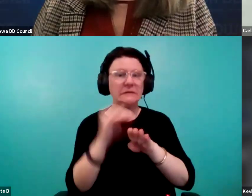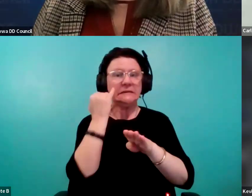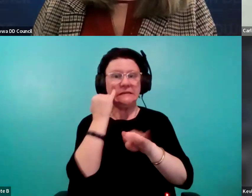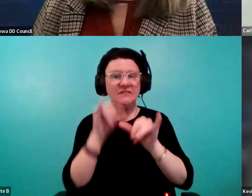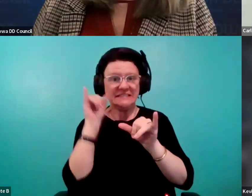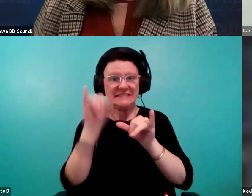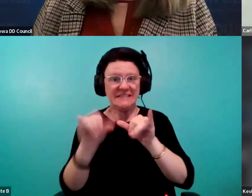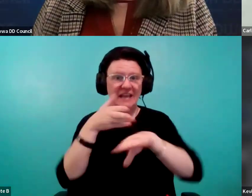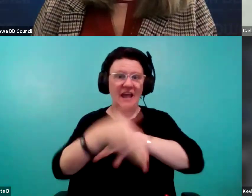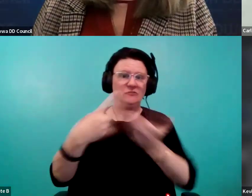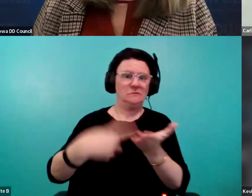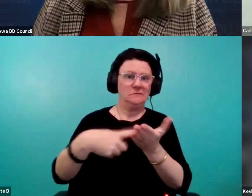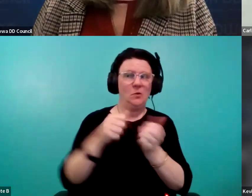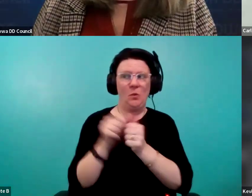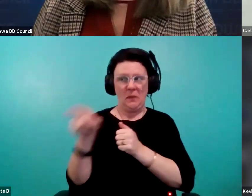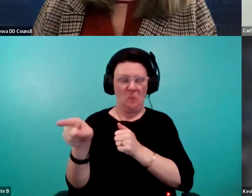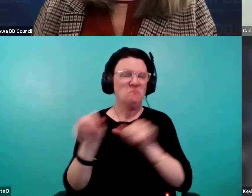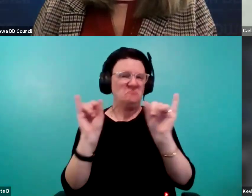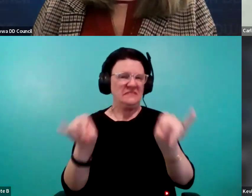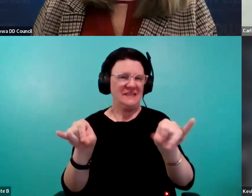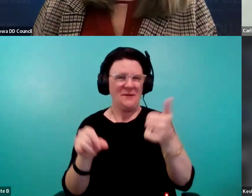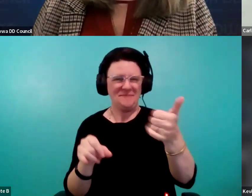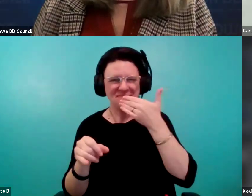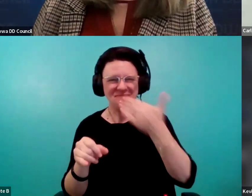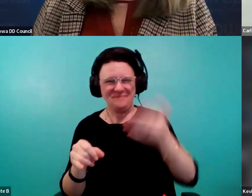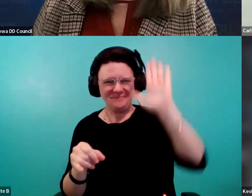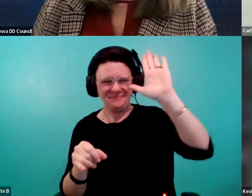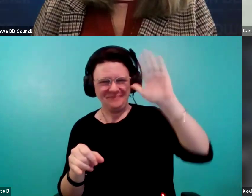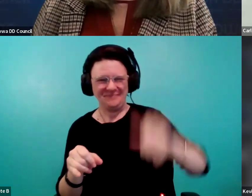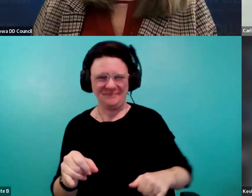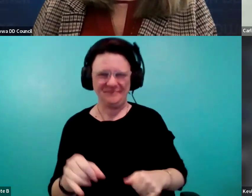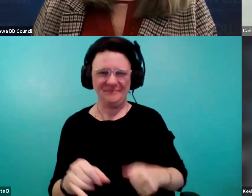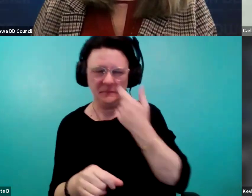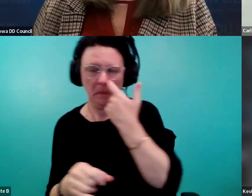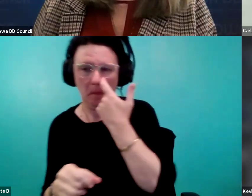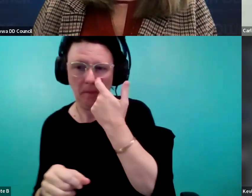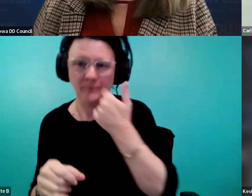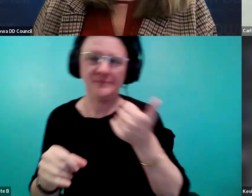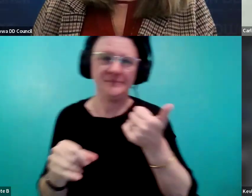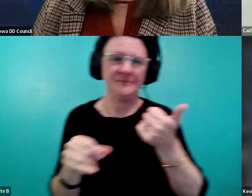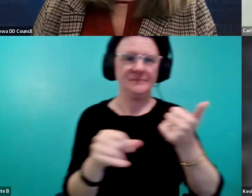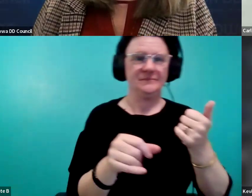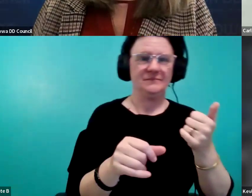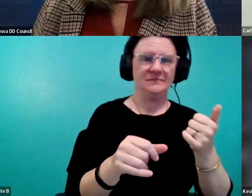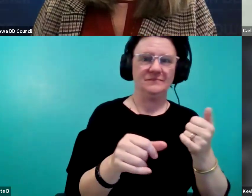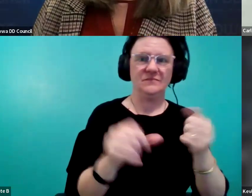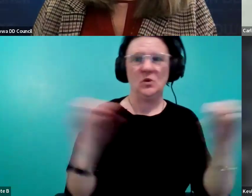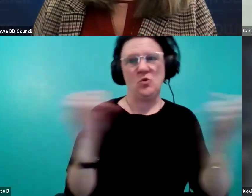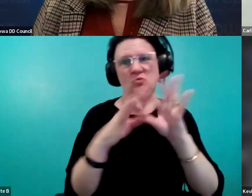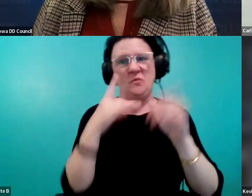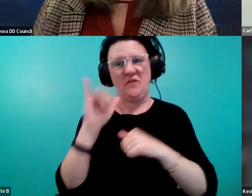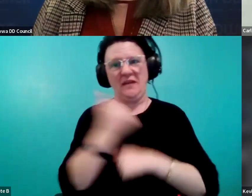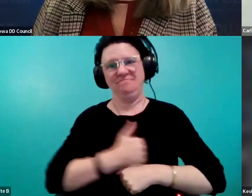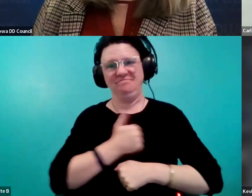to stay on and have a discussion with Representative Turk, please stay on, and we won't have interpreters for that.